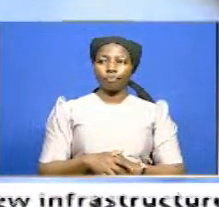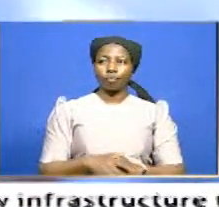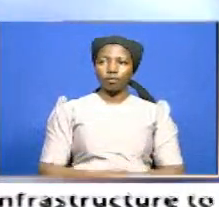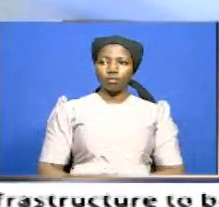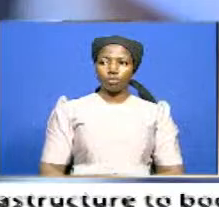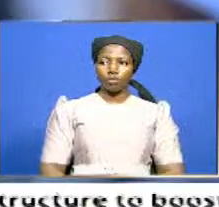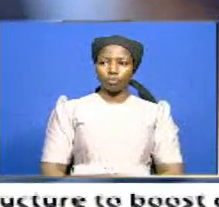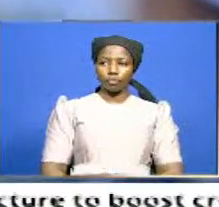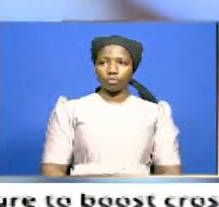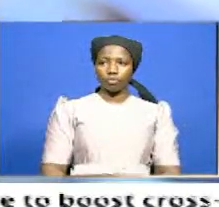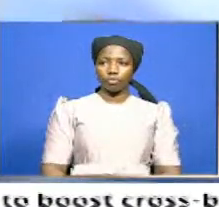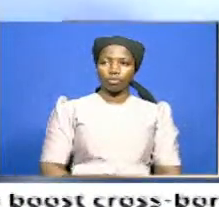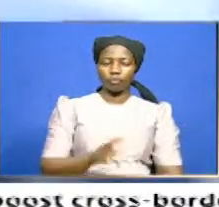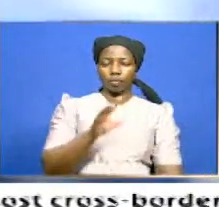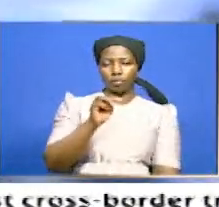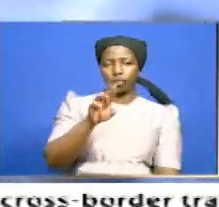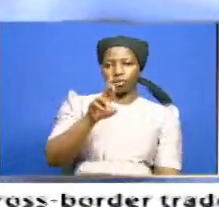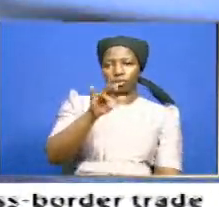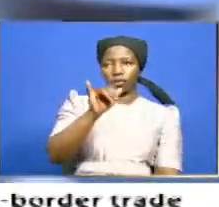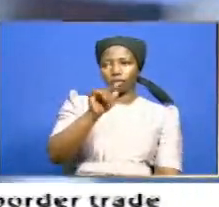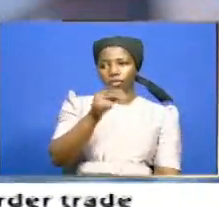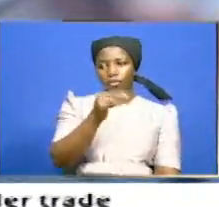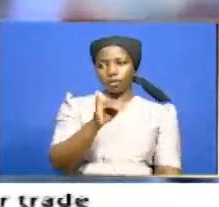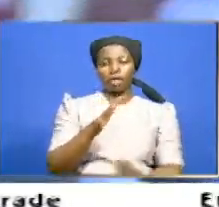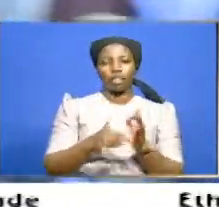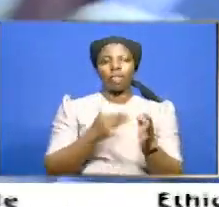ingia siasa kama unataka kujua mambo ya hiyo.